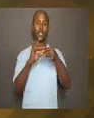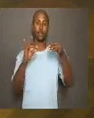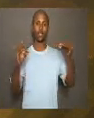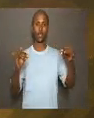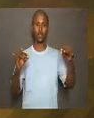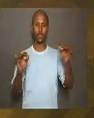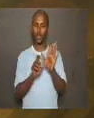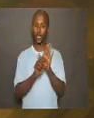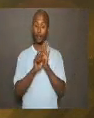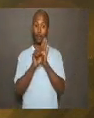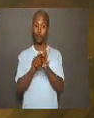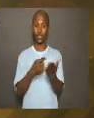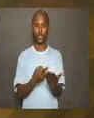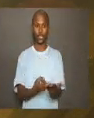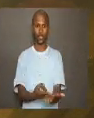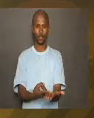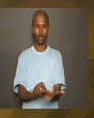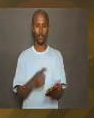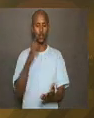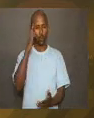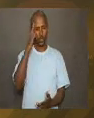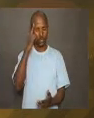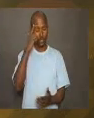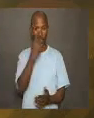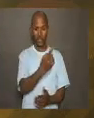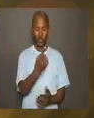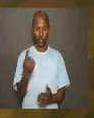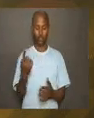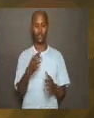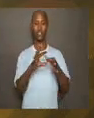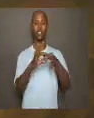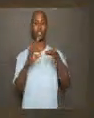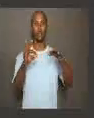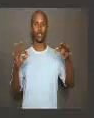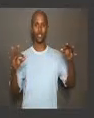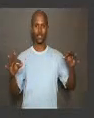an example of this, consider each of these statements.